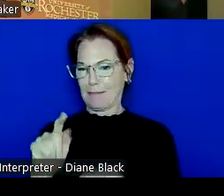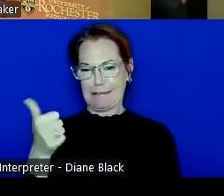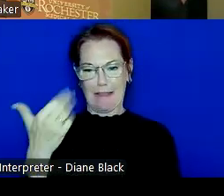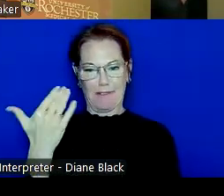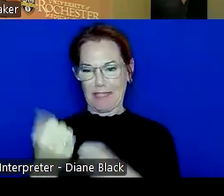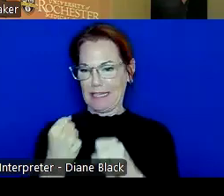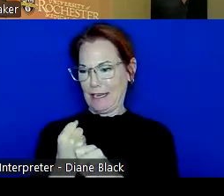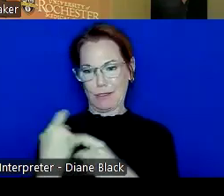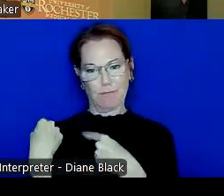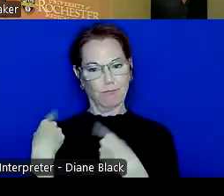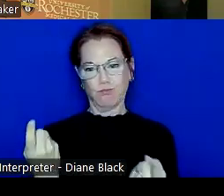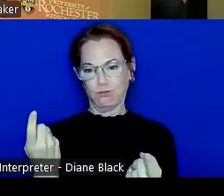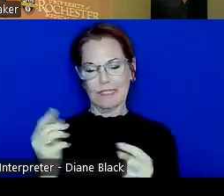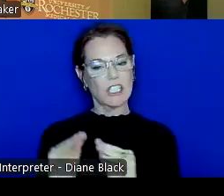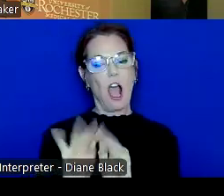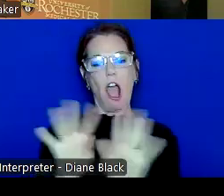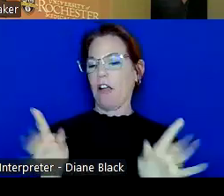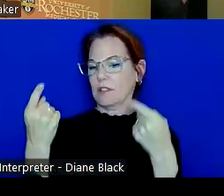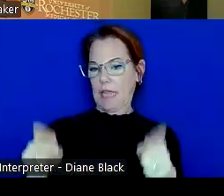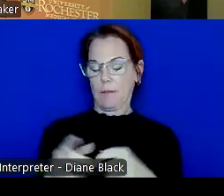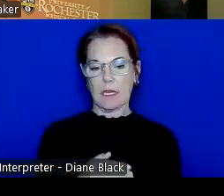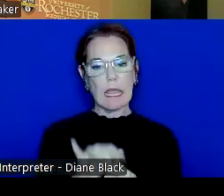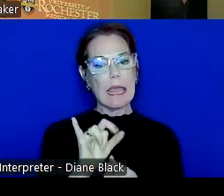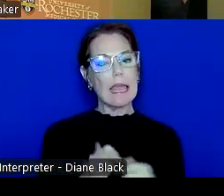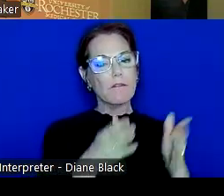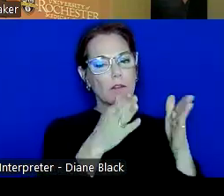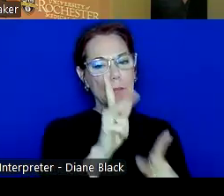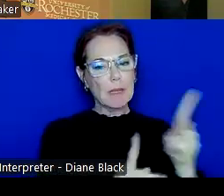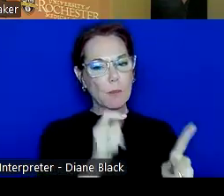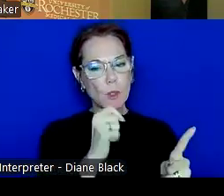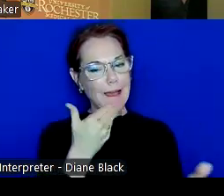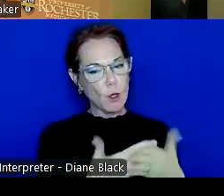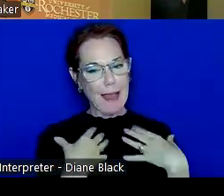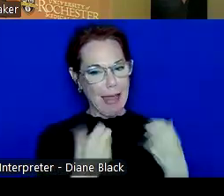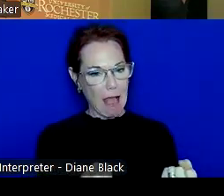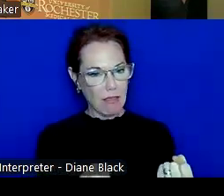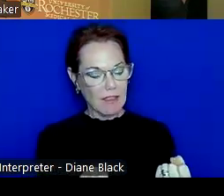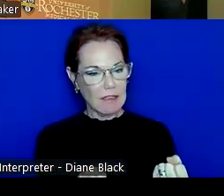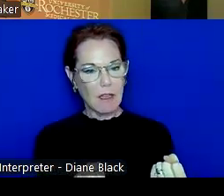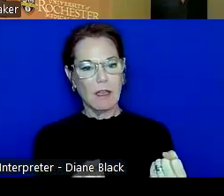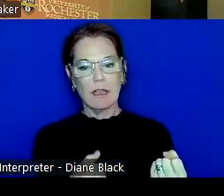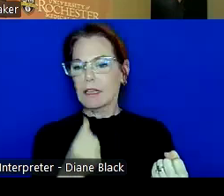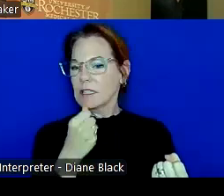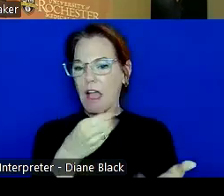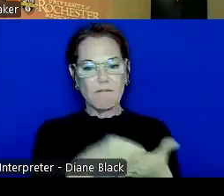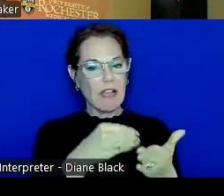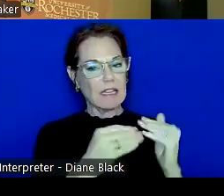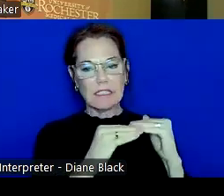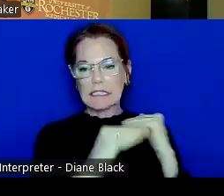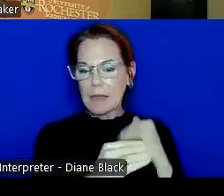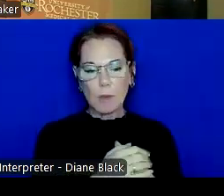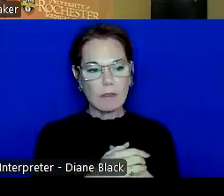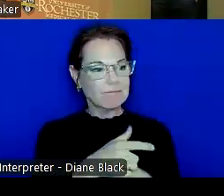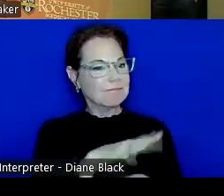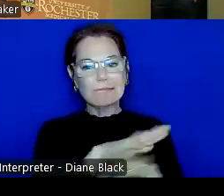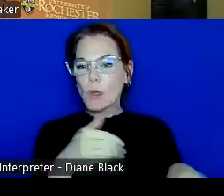what's going on. And when people aren't in good health and financially stable, they don't have time. They don't